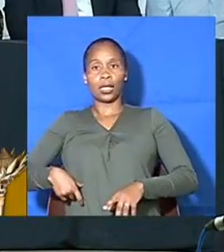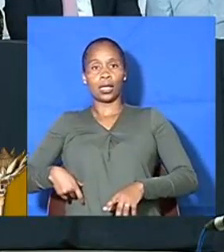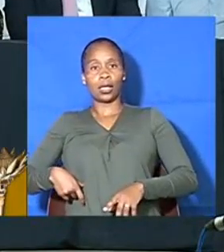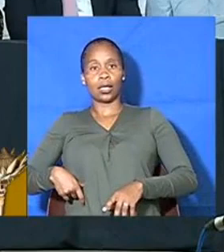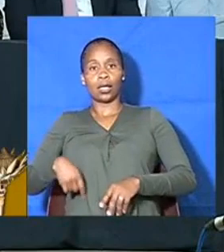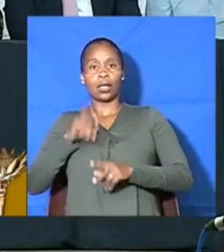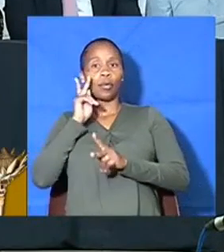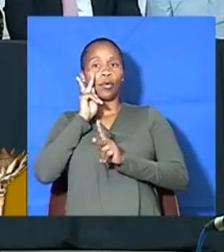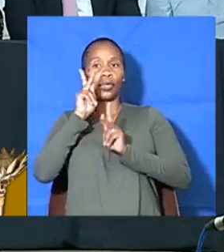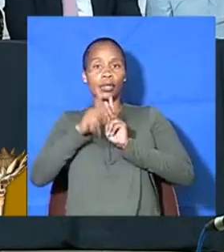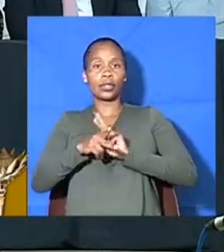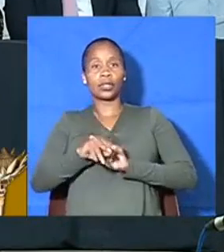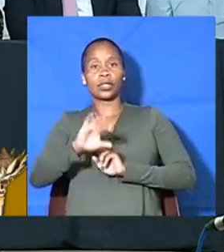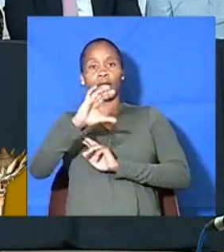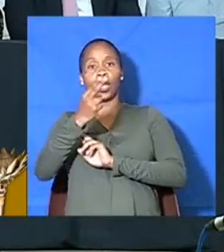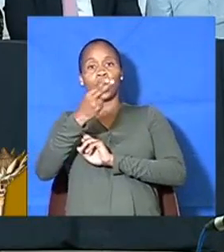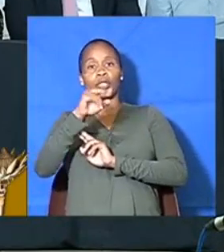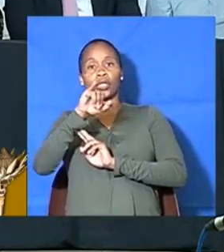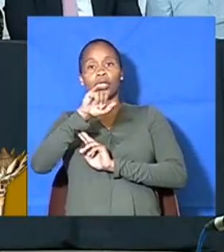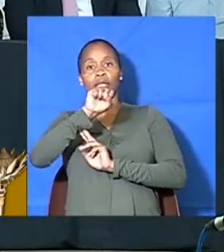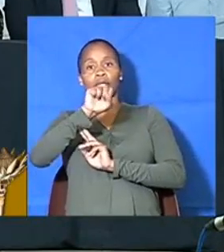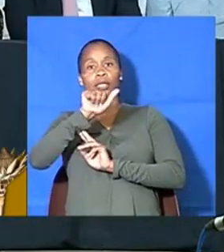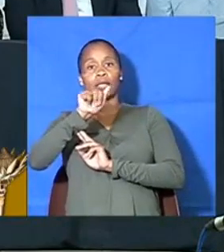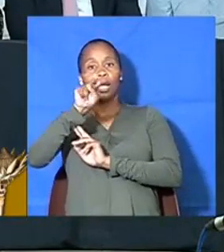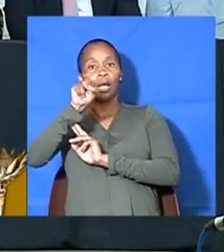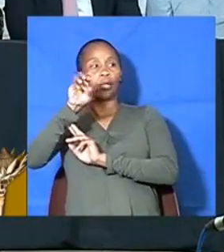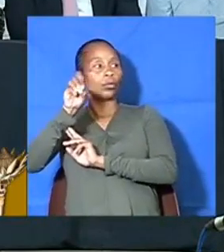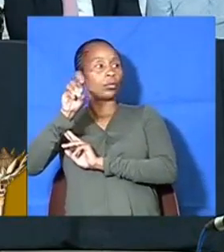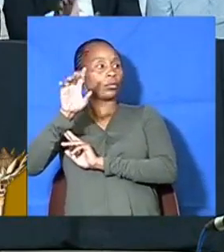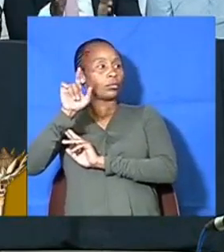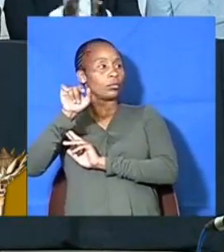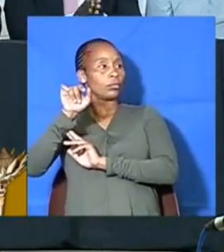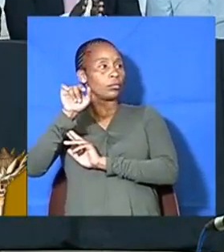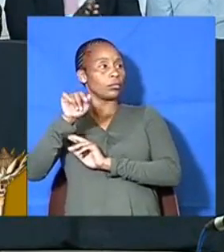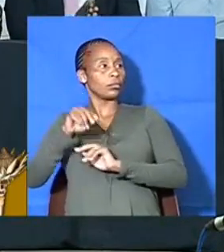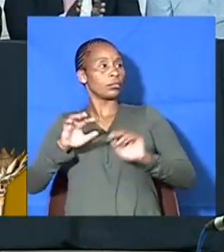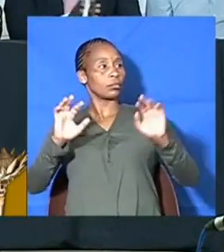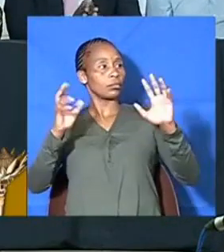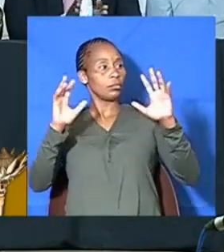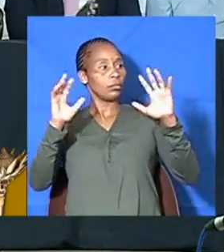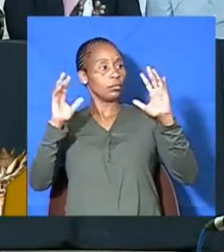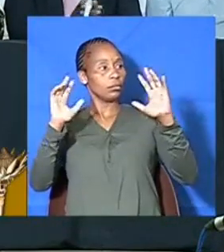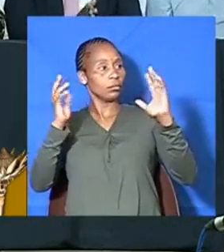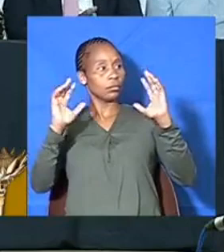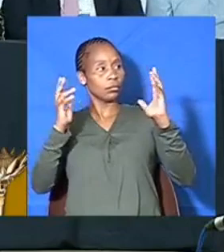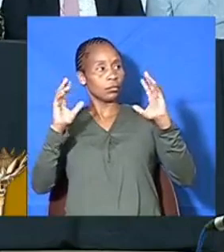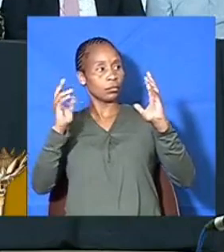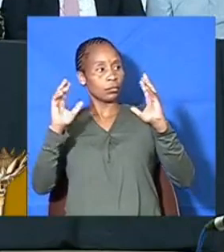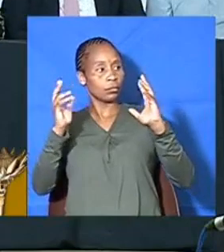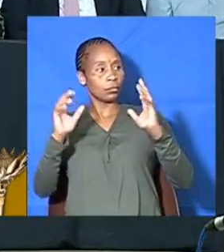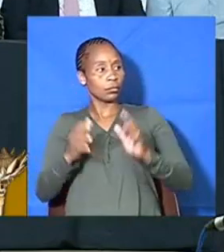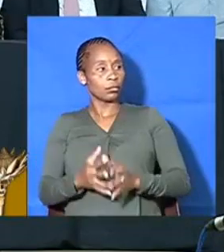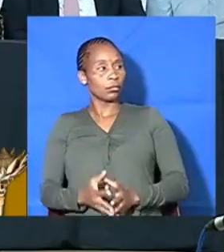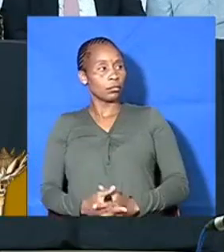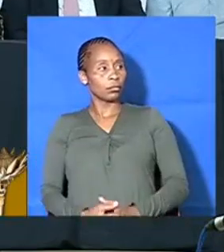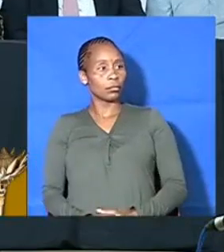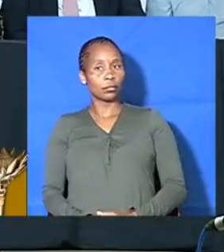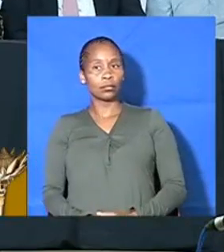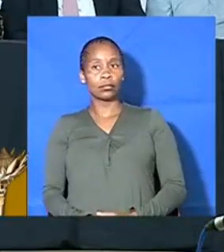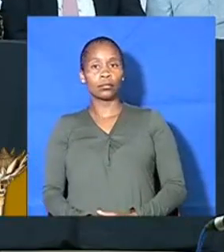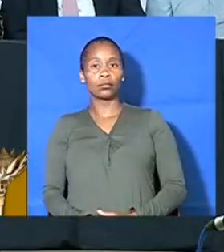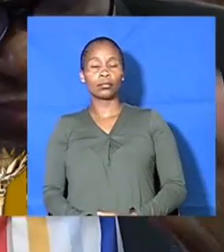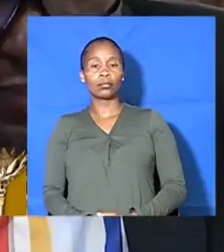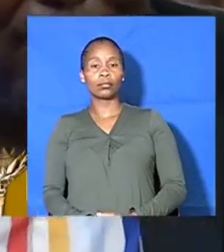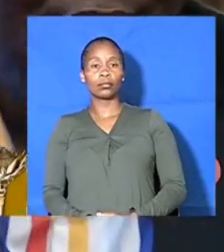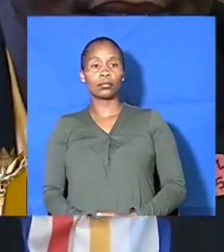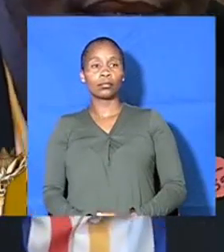Siyabonga kakhulu kumeya ngokuthi welcome and nalawo mazwi. When I was introducing myself, I forgot to mention that